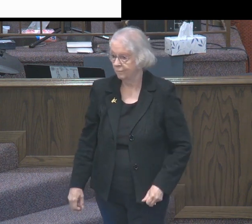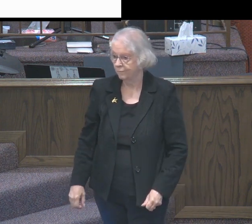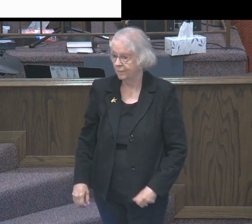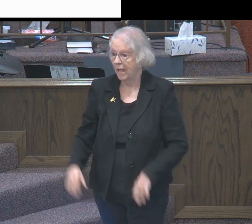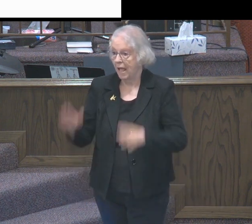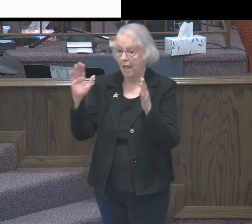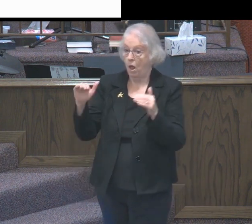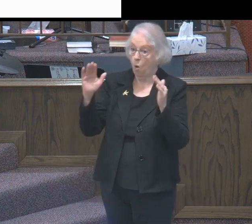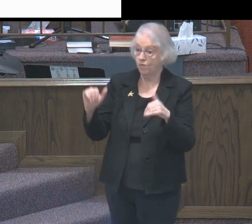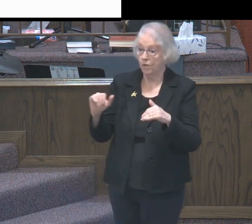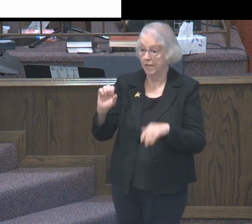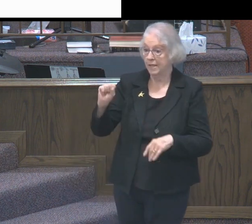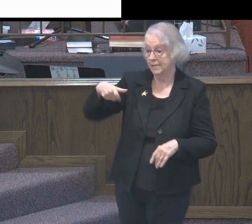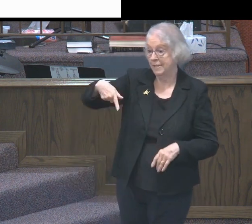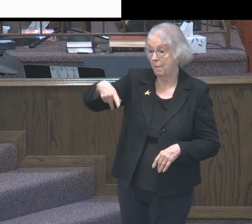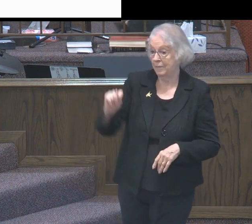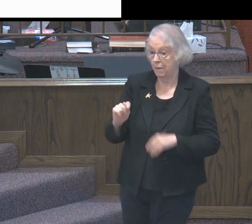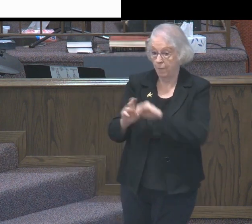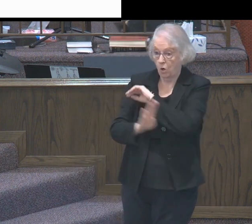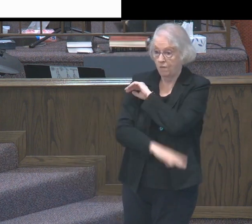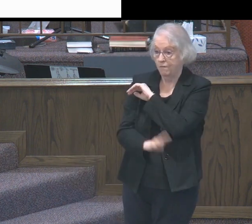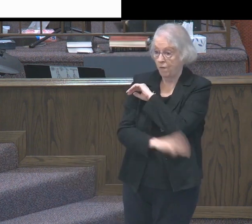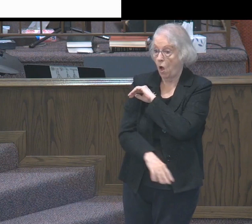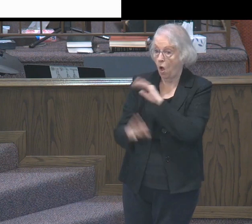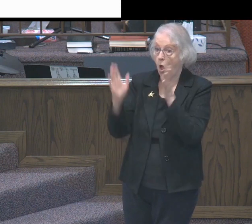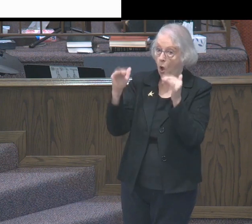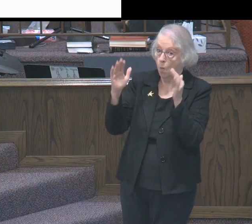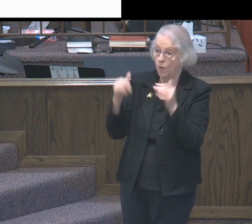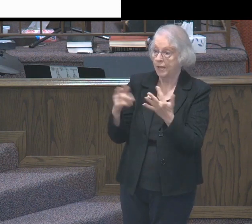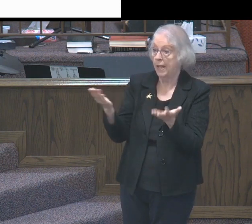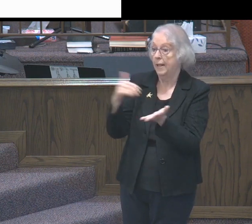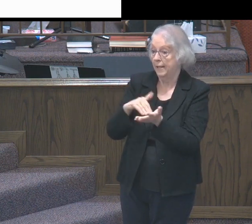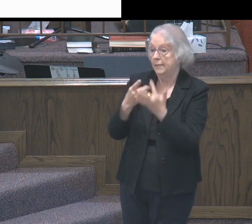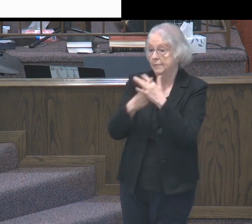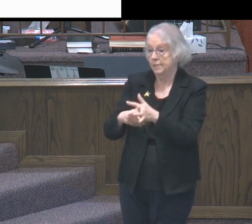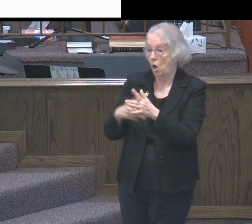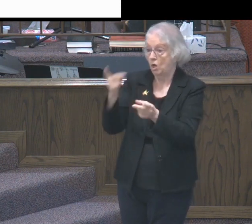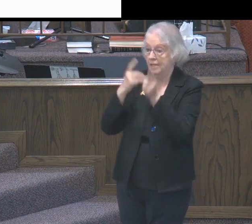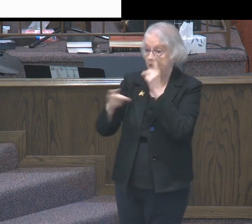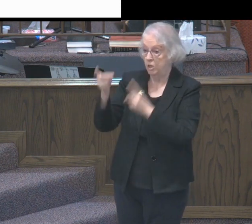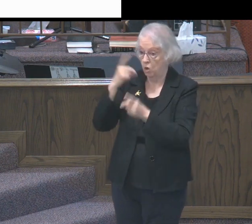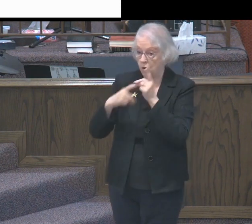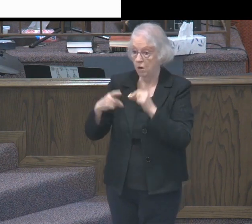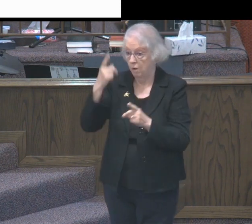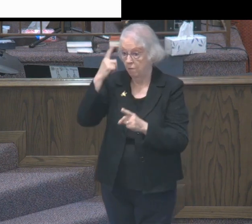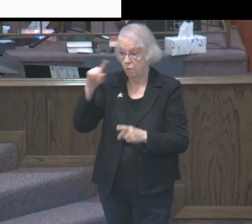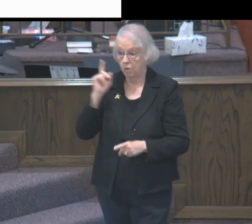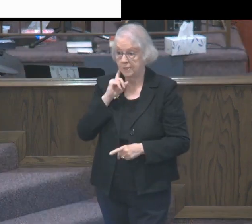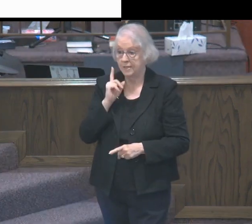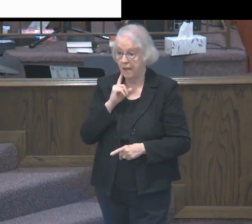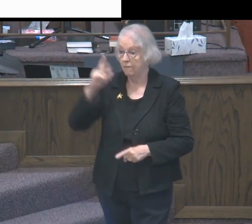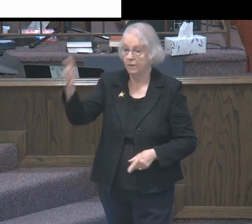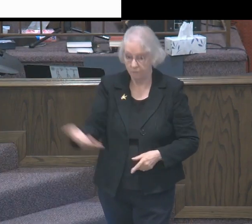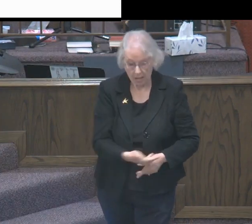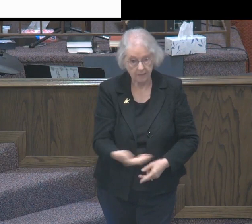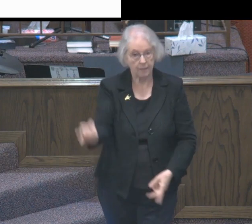But he says all of that, and he finishes this with what? That thing which we